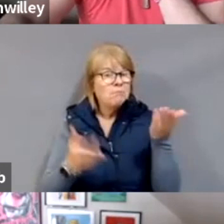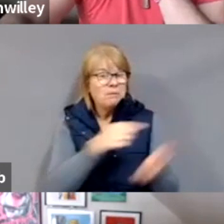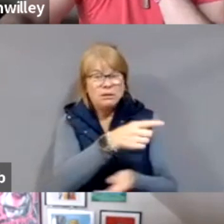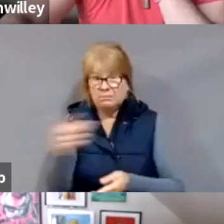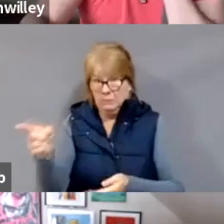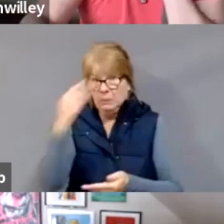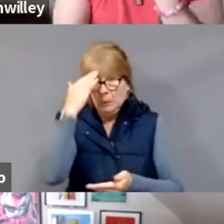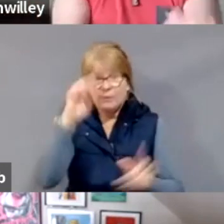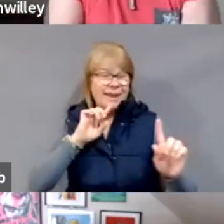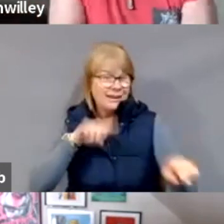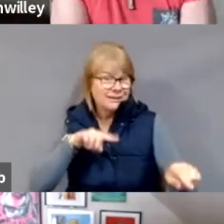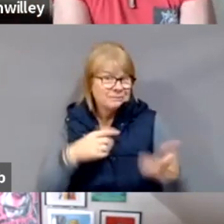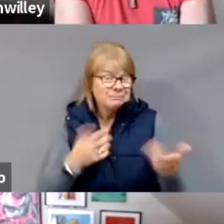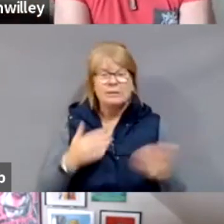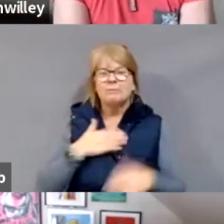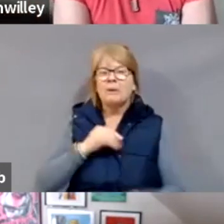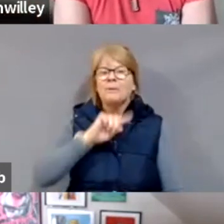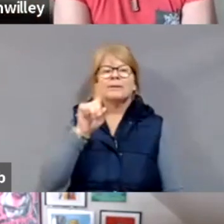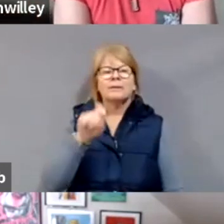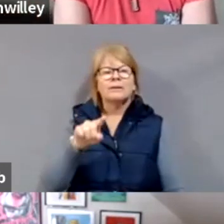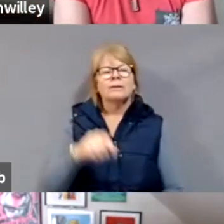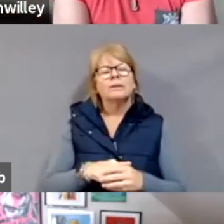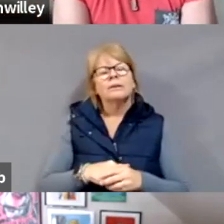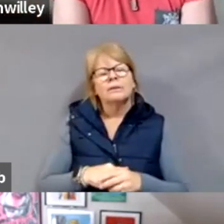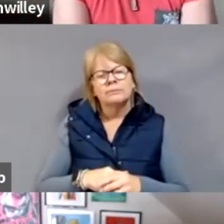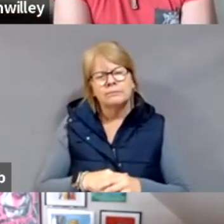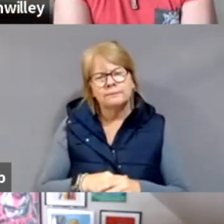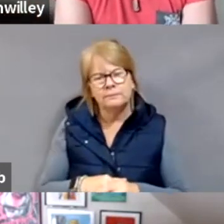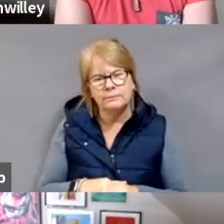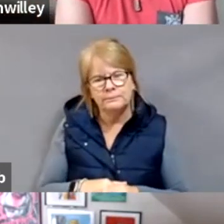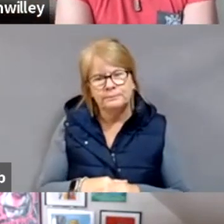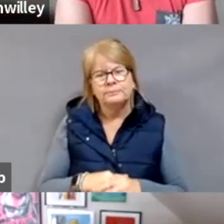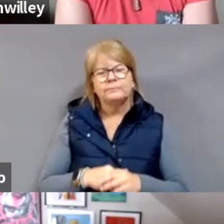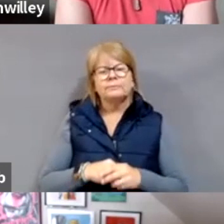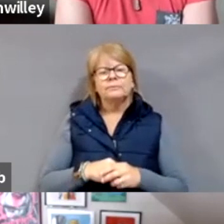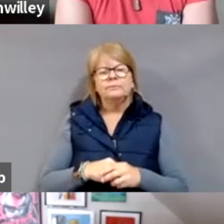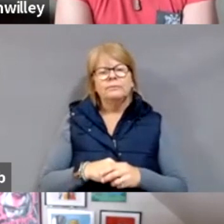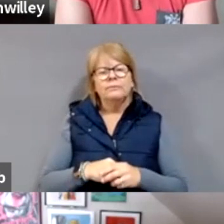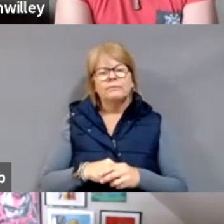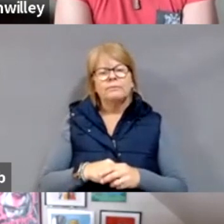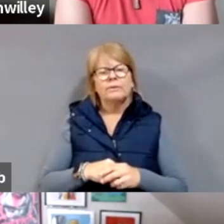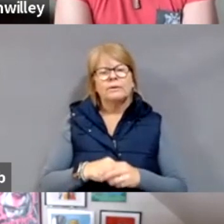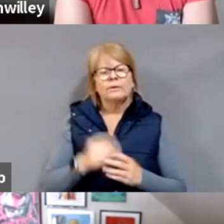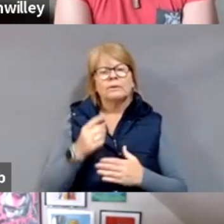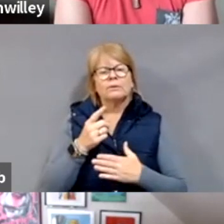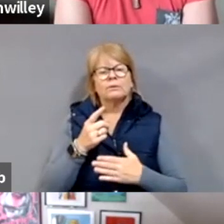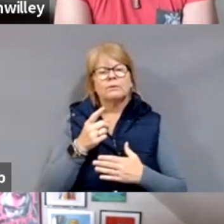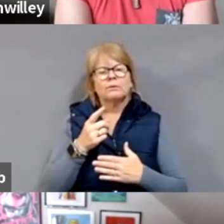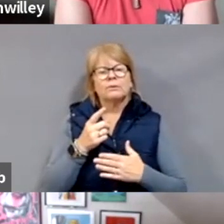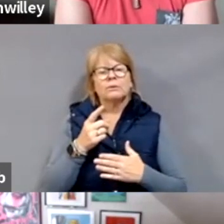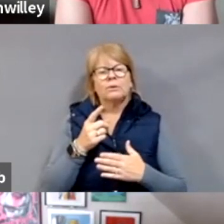but might not? And that is, when do you have auditions? What are the formally set up